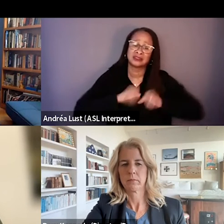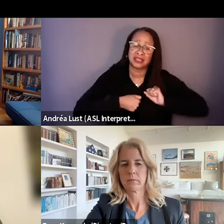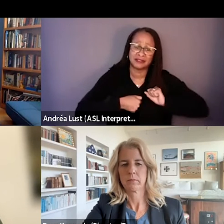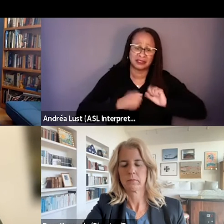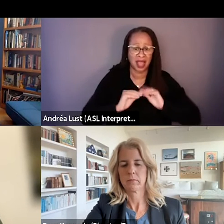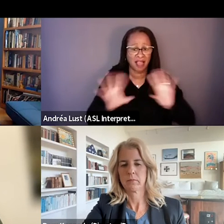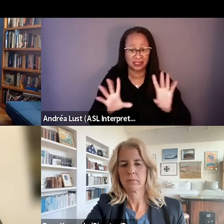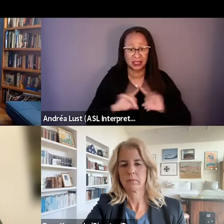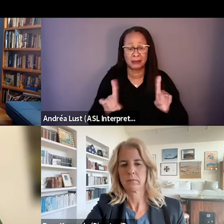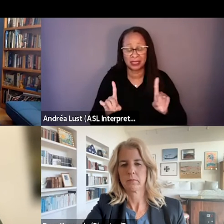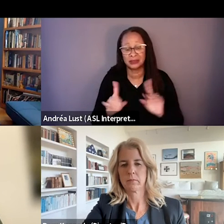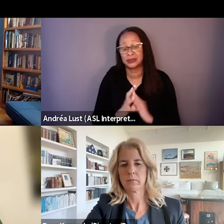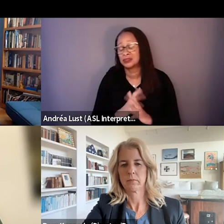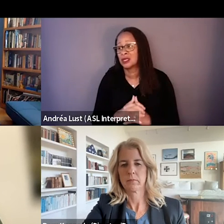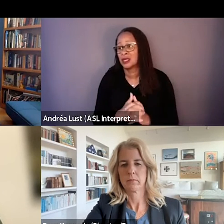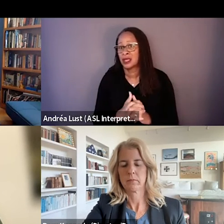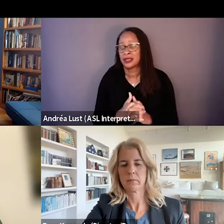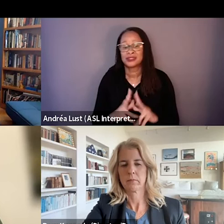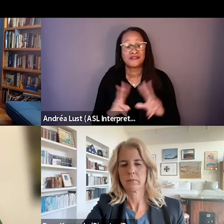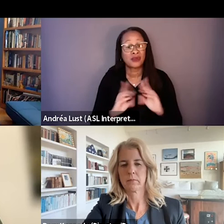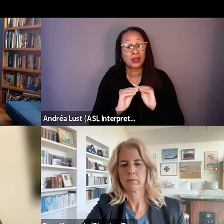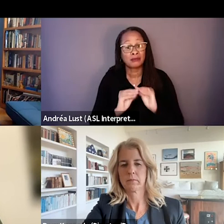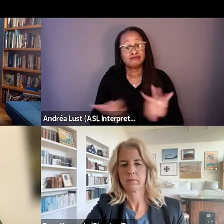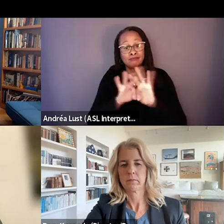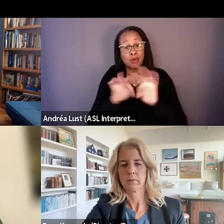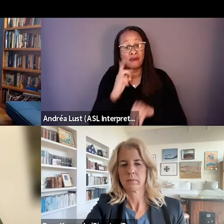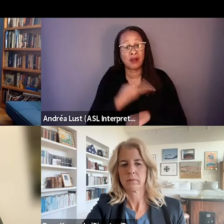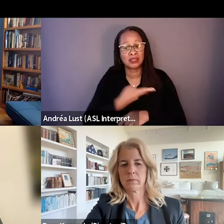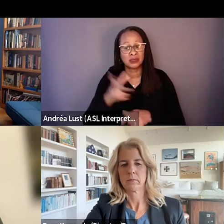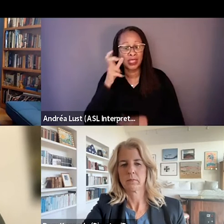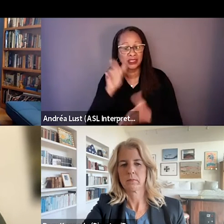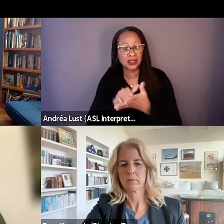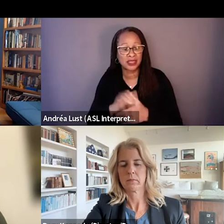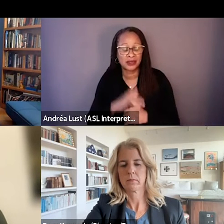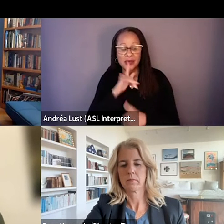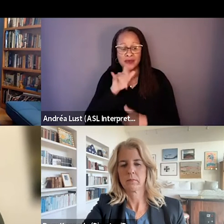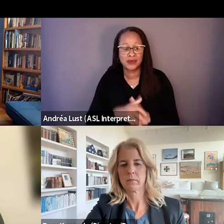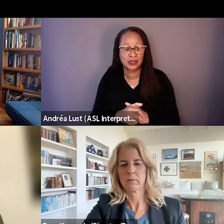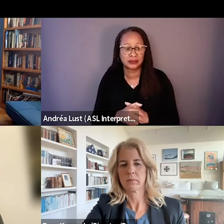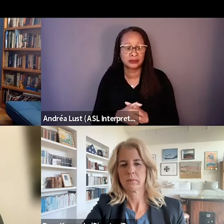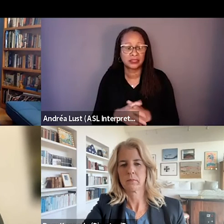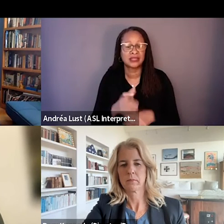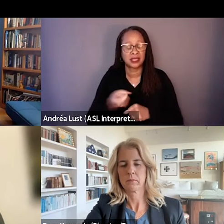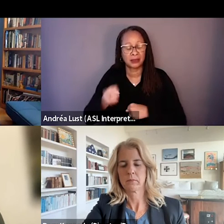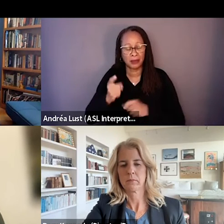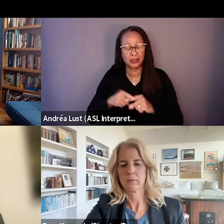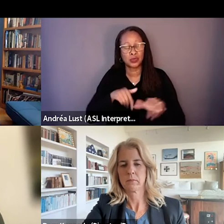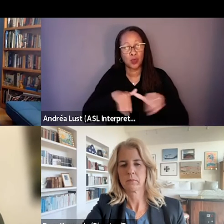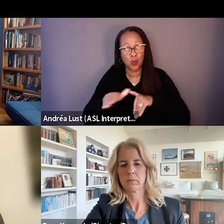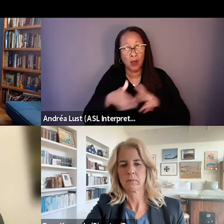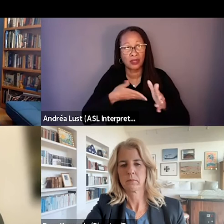obviously, but it was also incredibly important for us to listen to that and really take a moment to walk